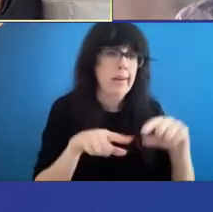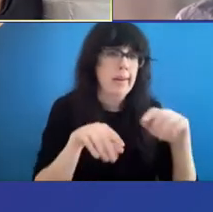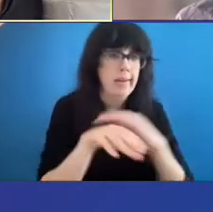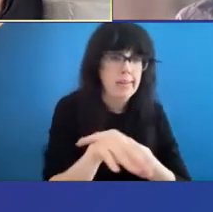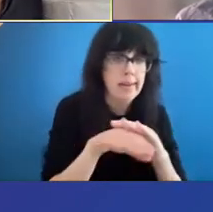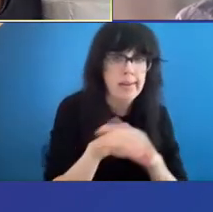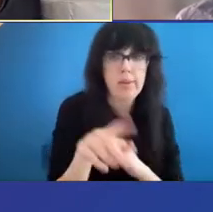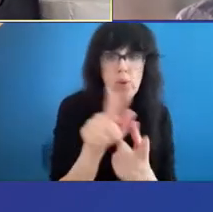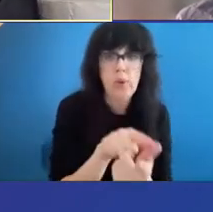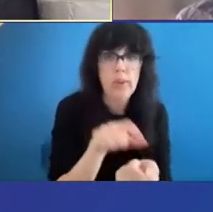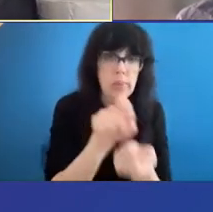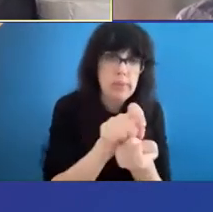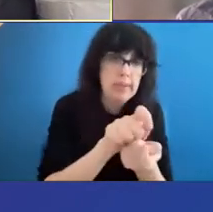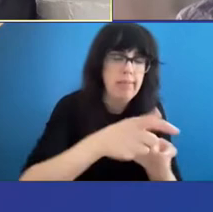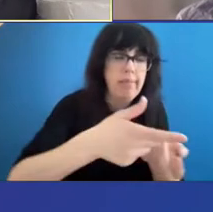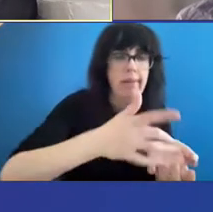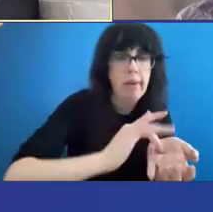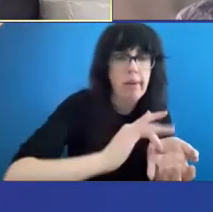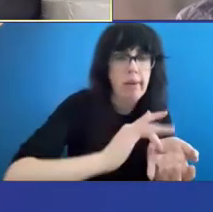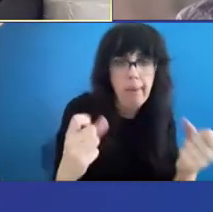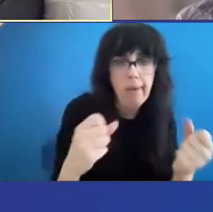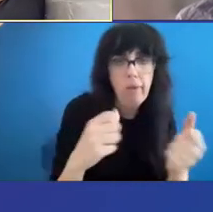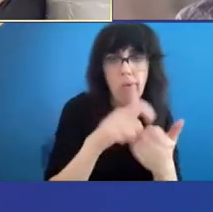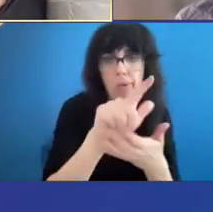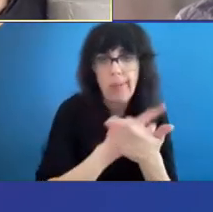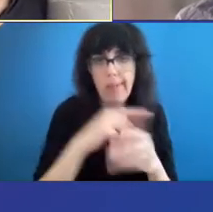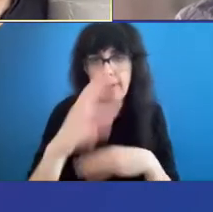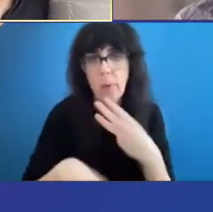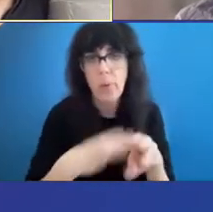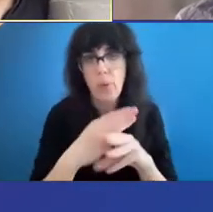medical legal worlds. Teaches us